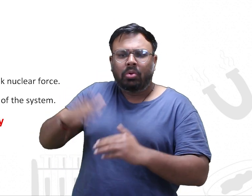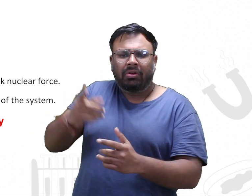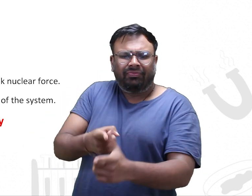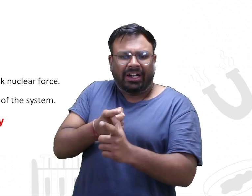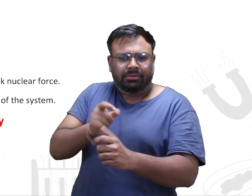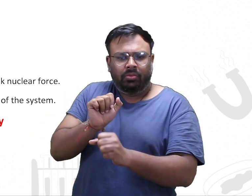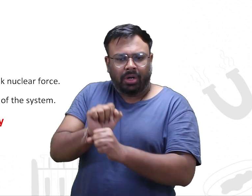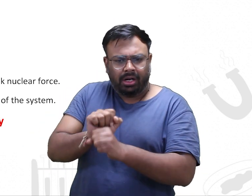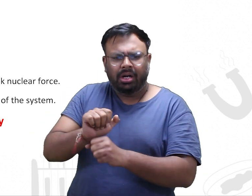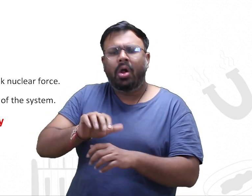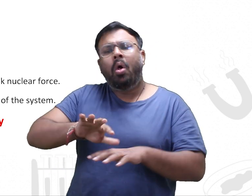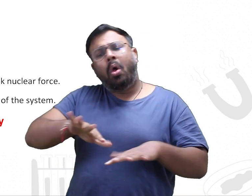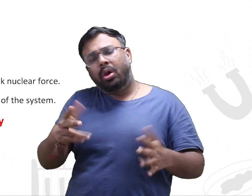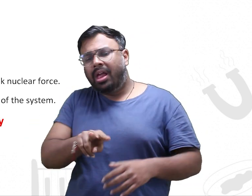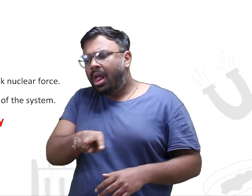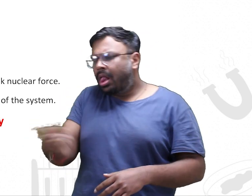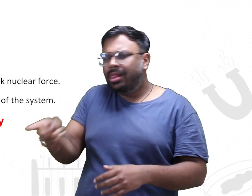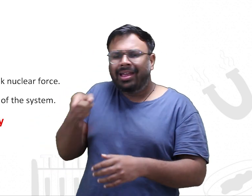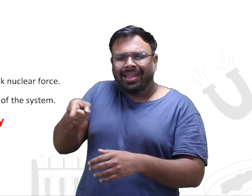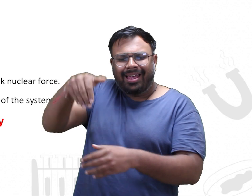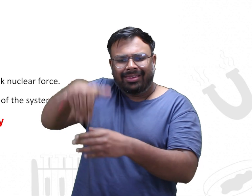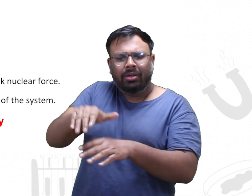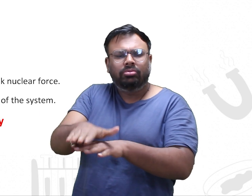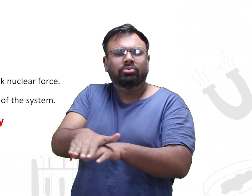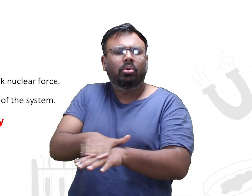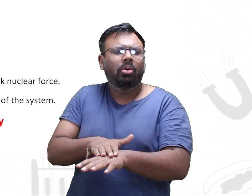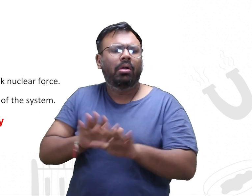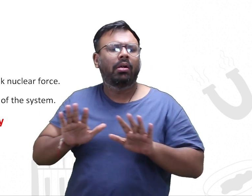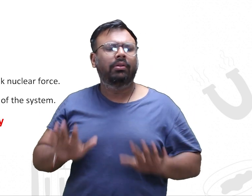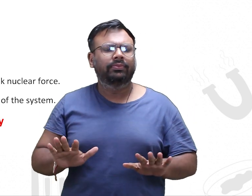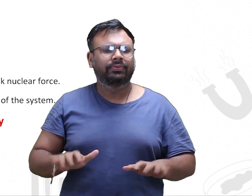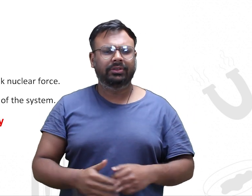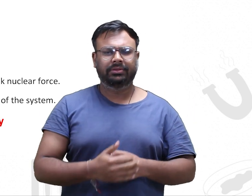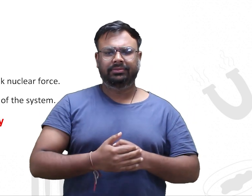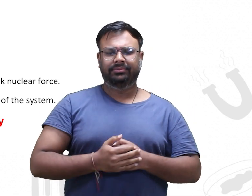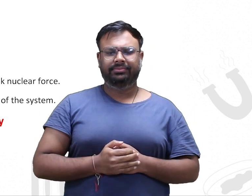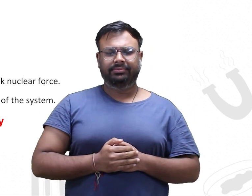more work than an identical object moving relatively slow.